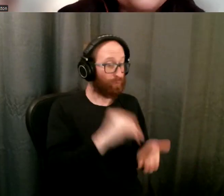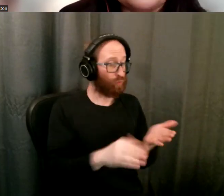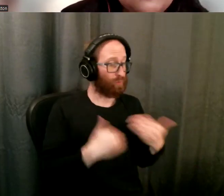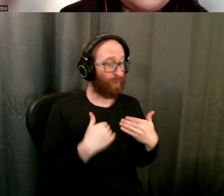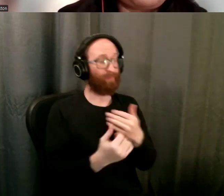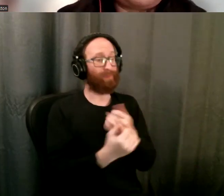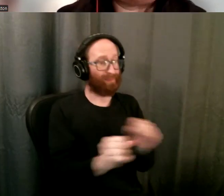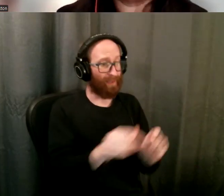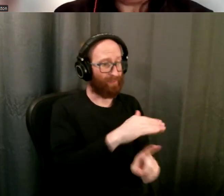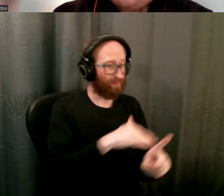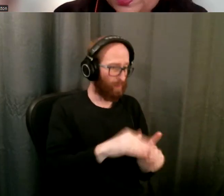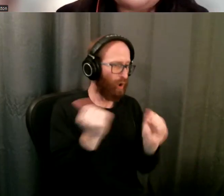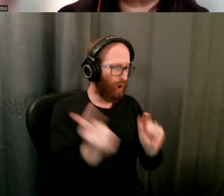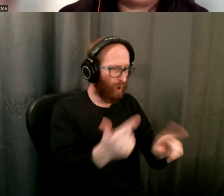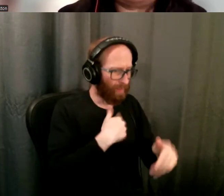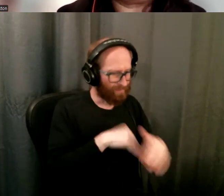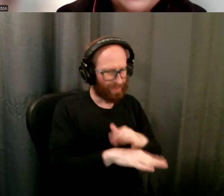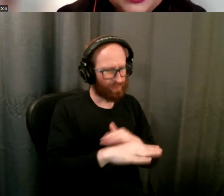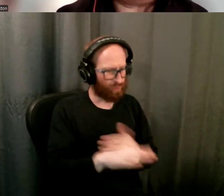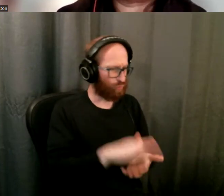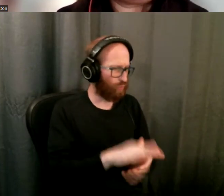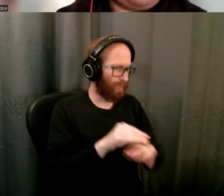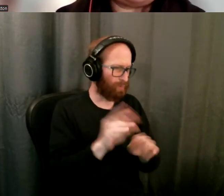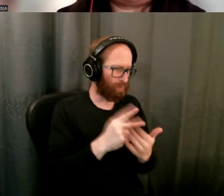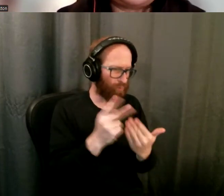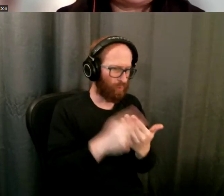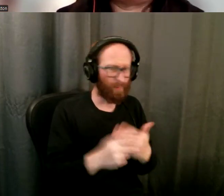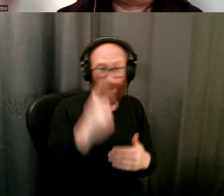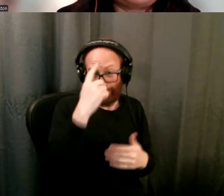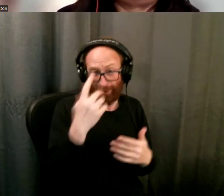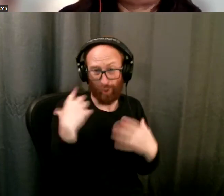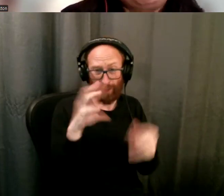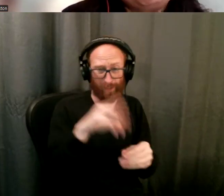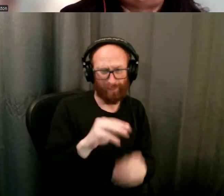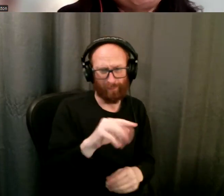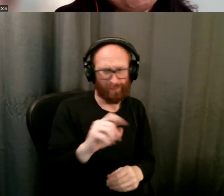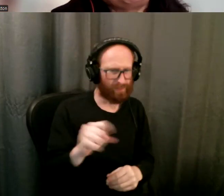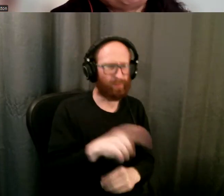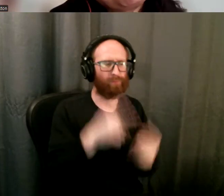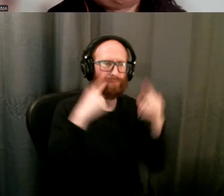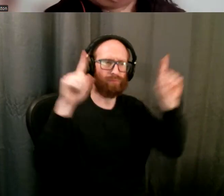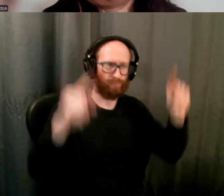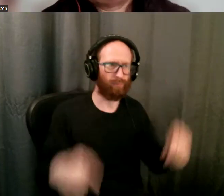a school counseling program where mental health is part of the MTSS.